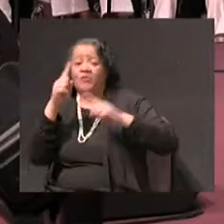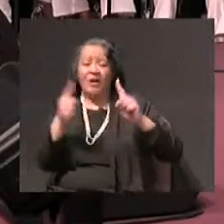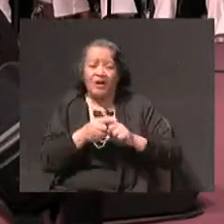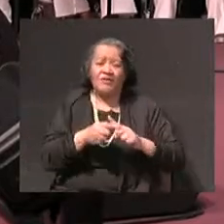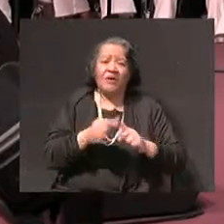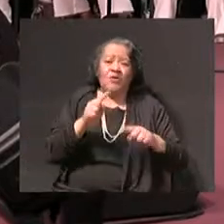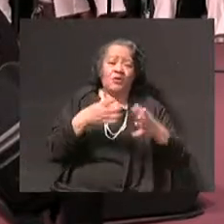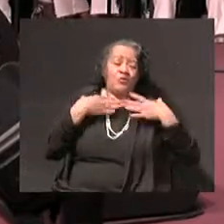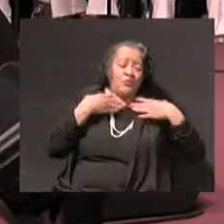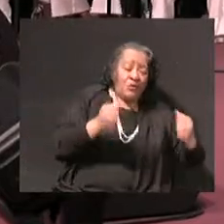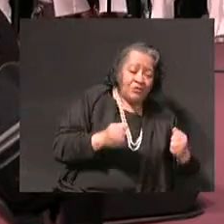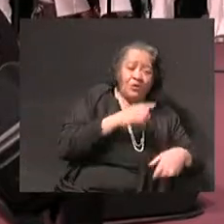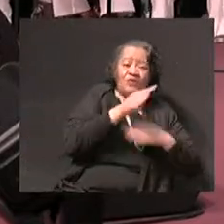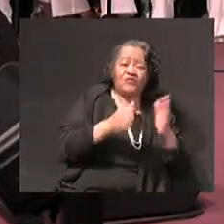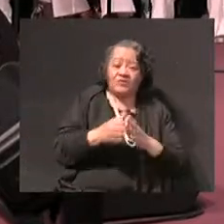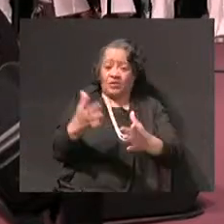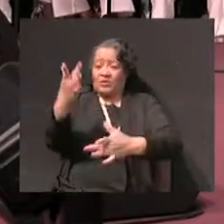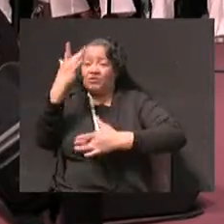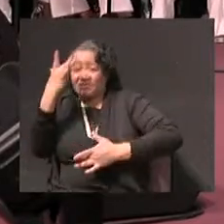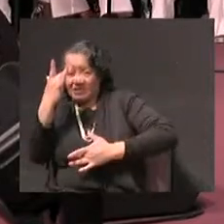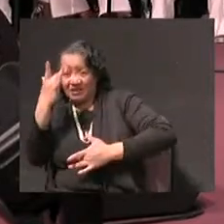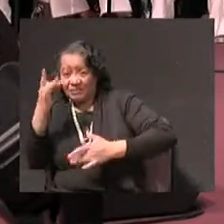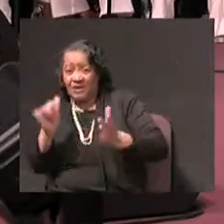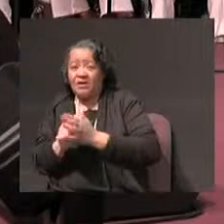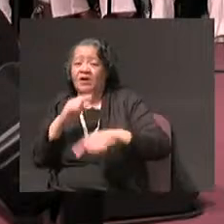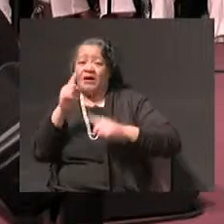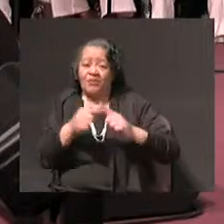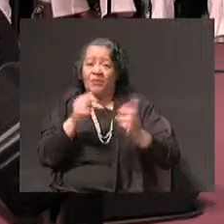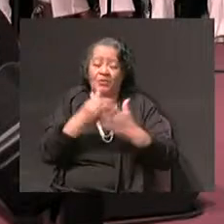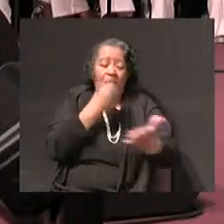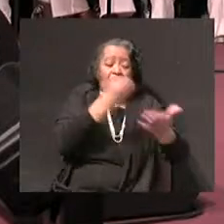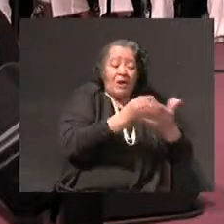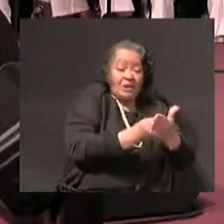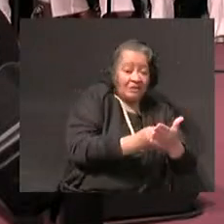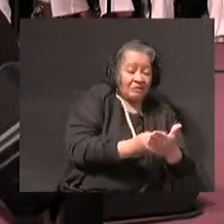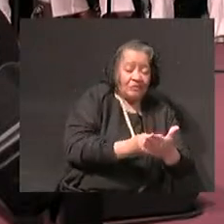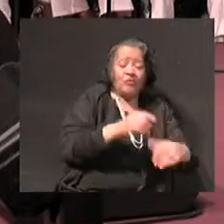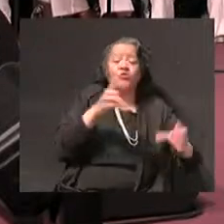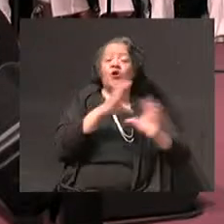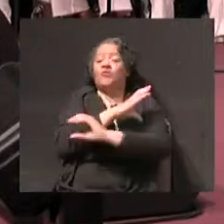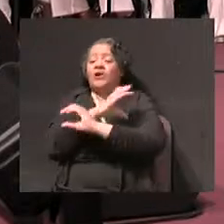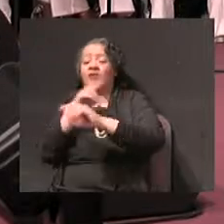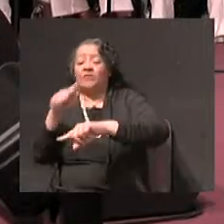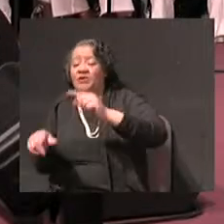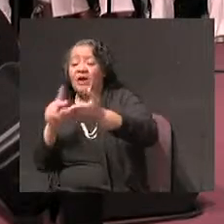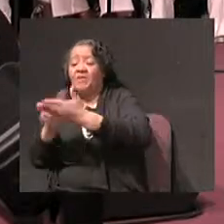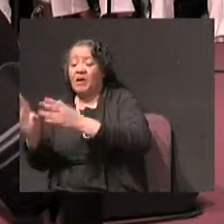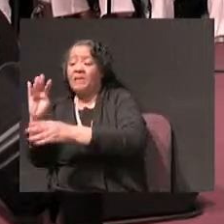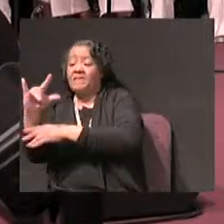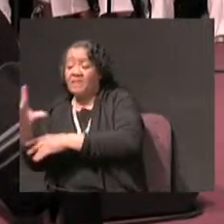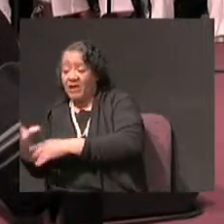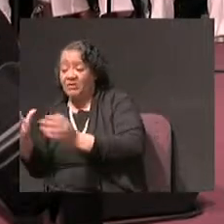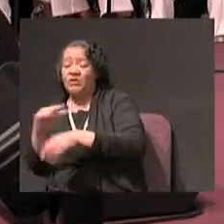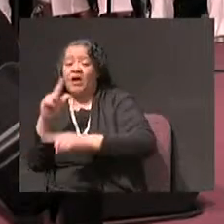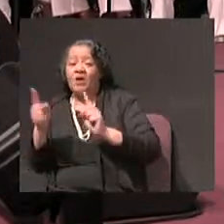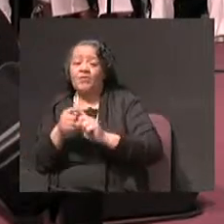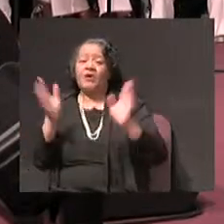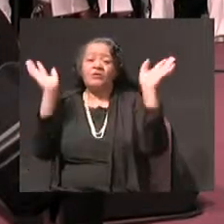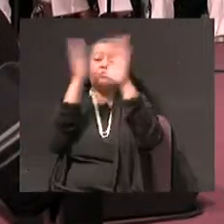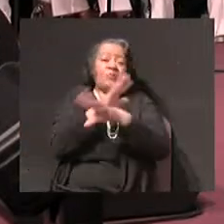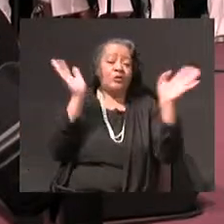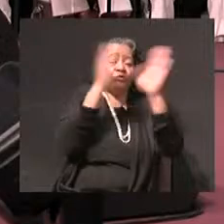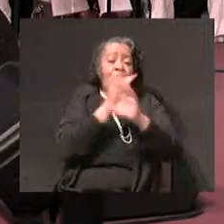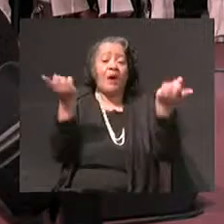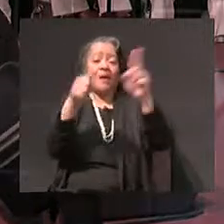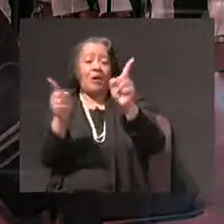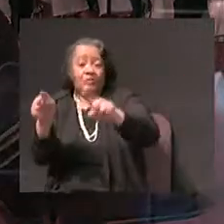you're well, when you're sick, when you got money, when you can't pay your bills, when hell breaks